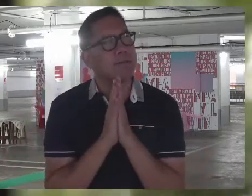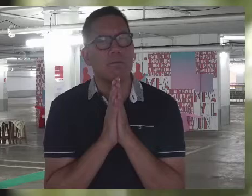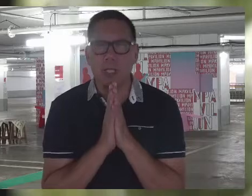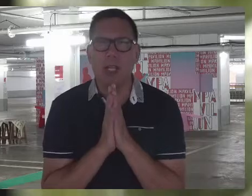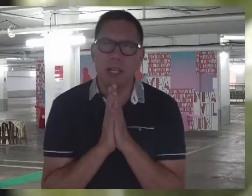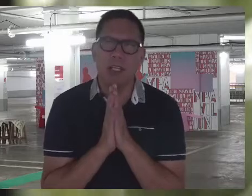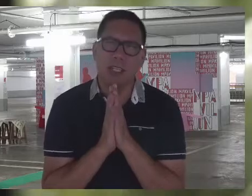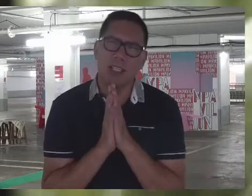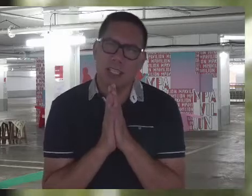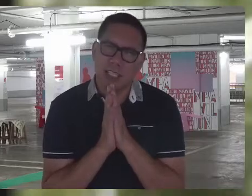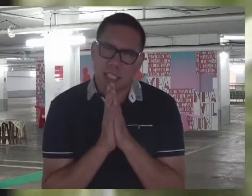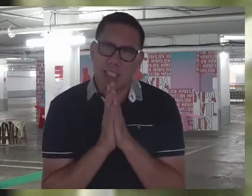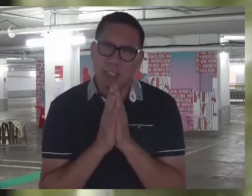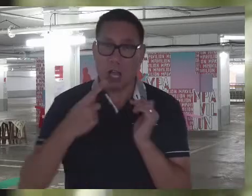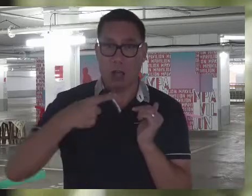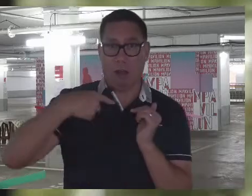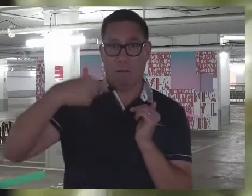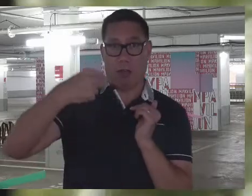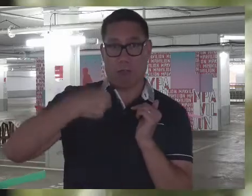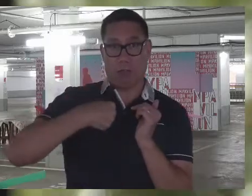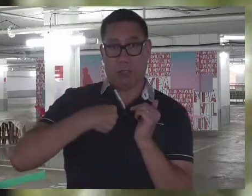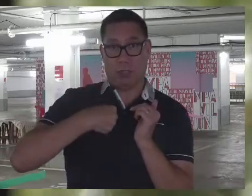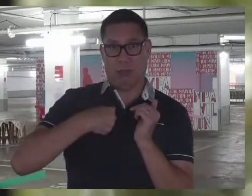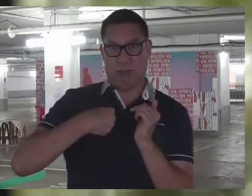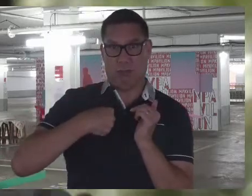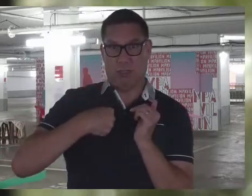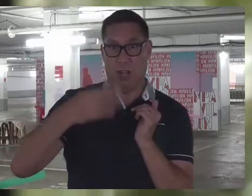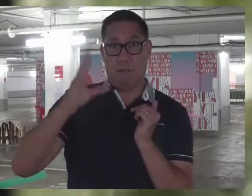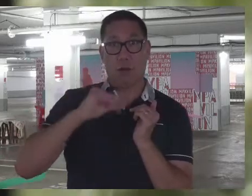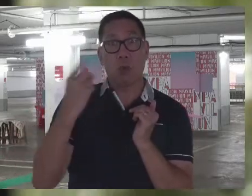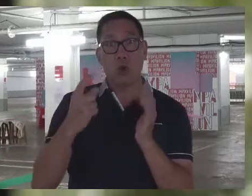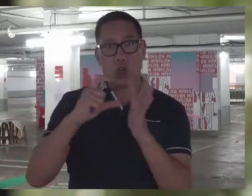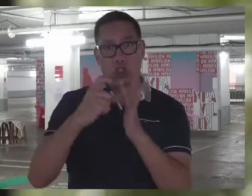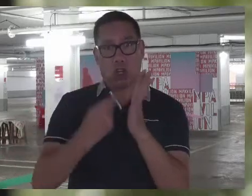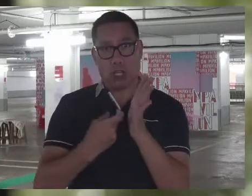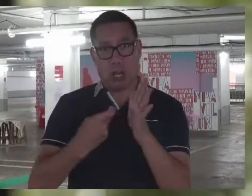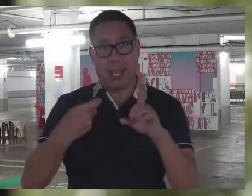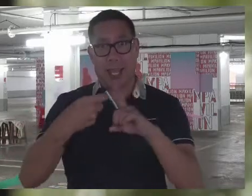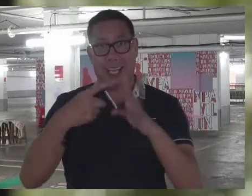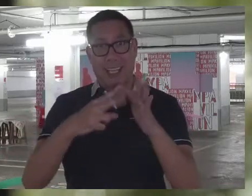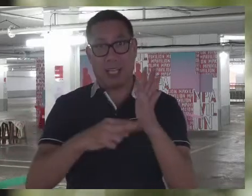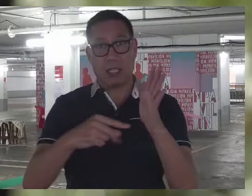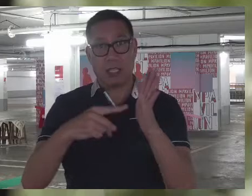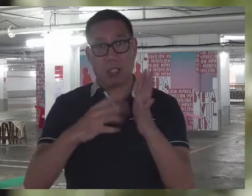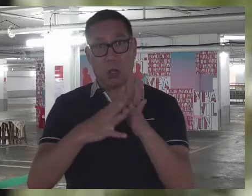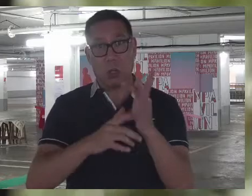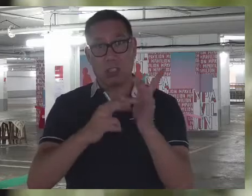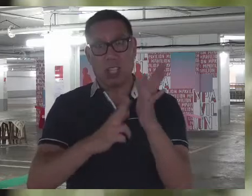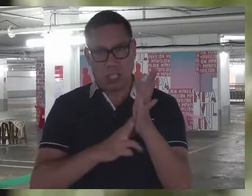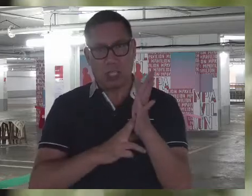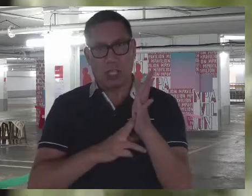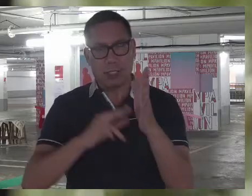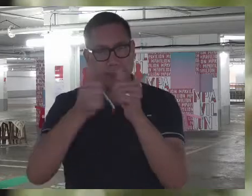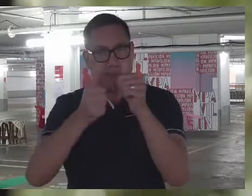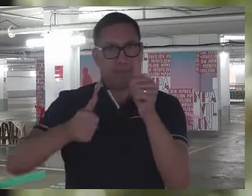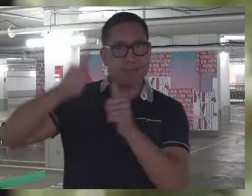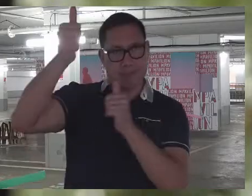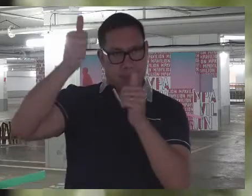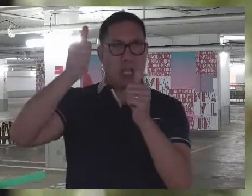So I was invited by Dr. Kent Wilson, the Senior Curator of La Trobe Art